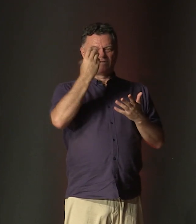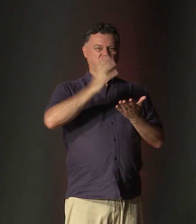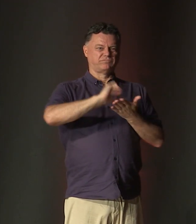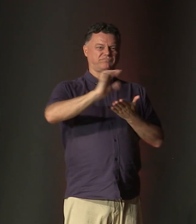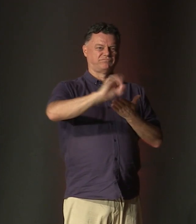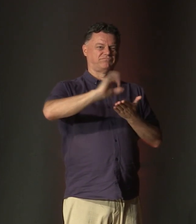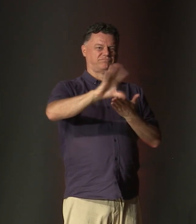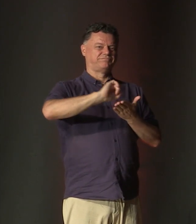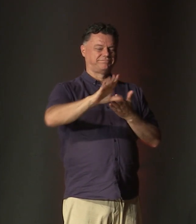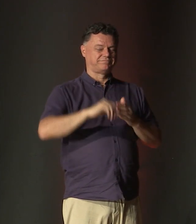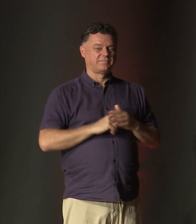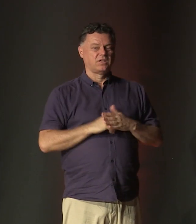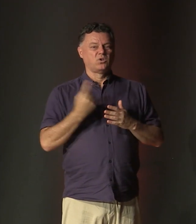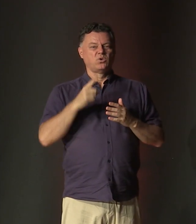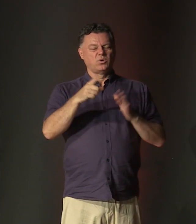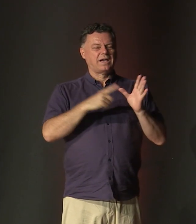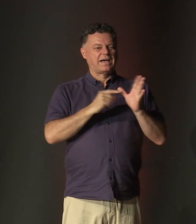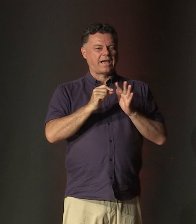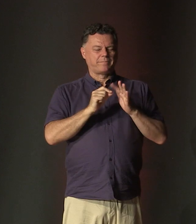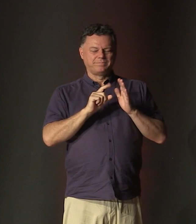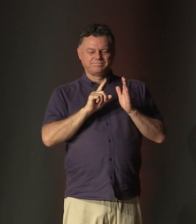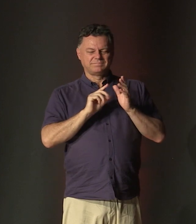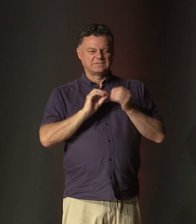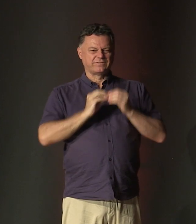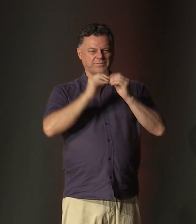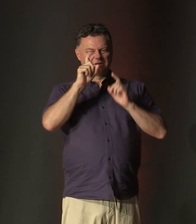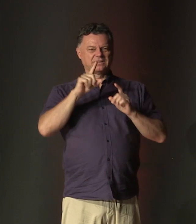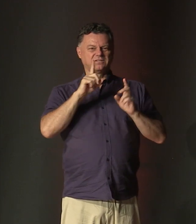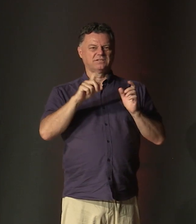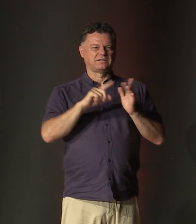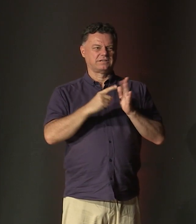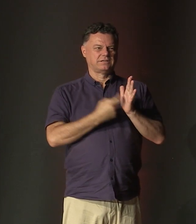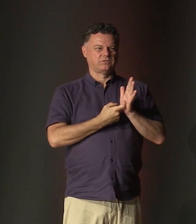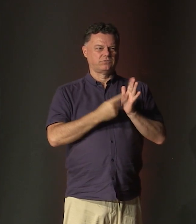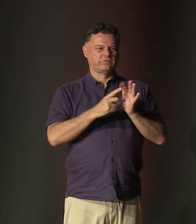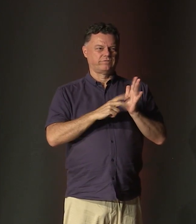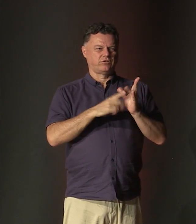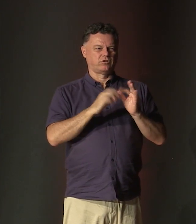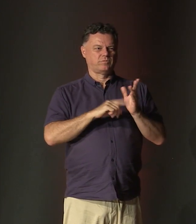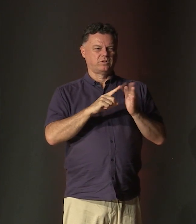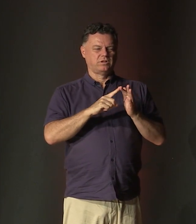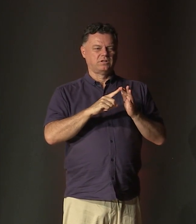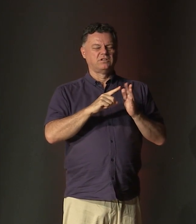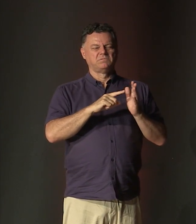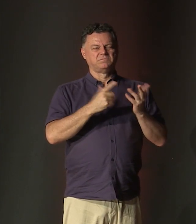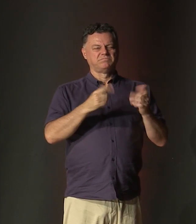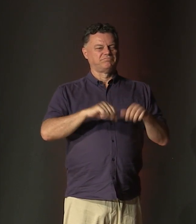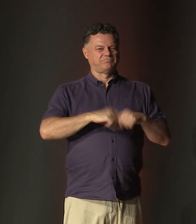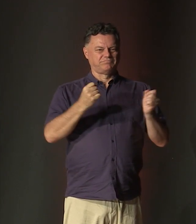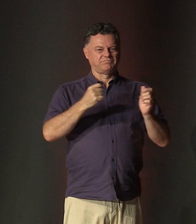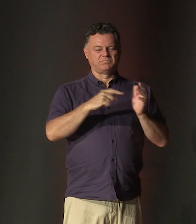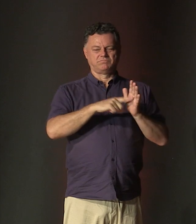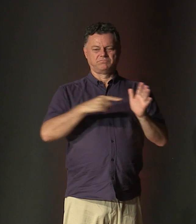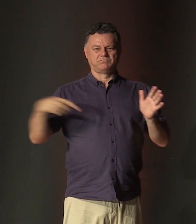You also give the developers of that app what's called an irrevocable, perpetual,